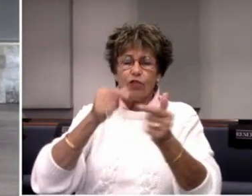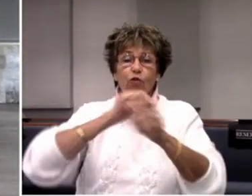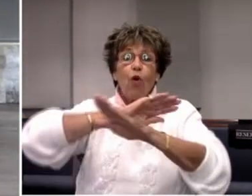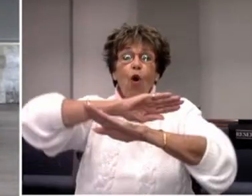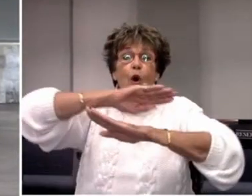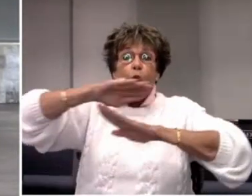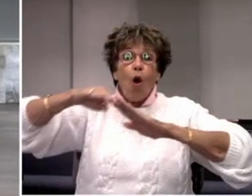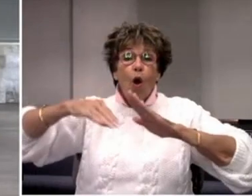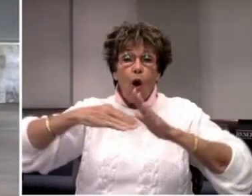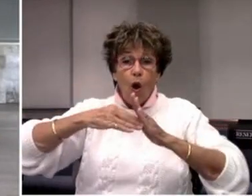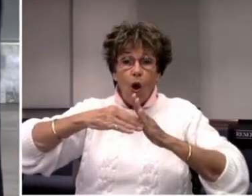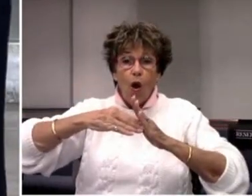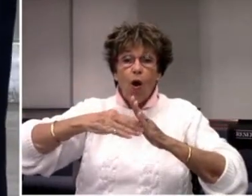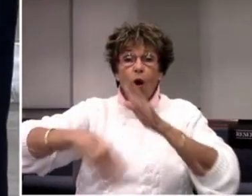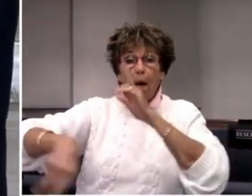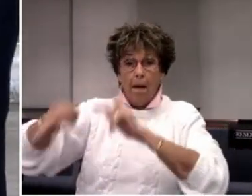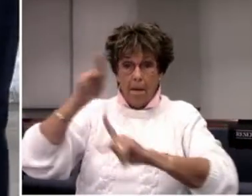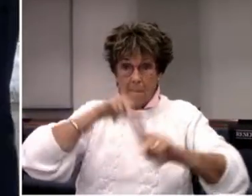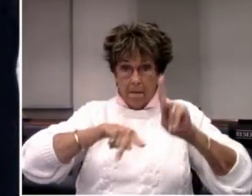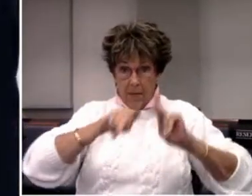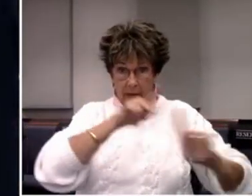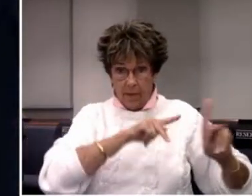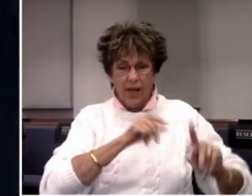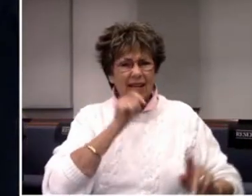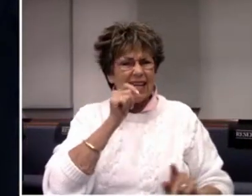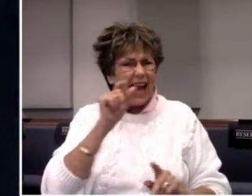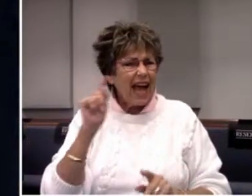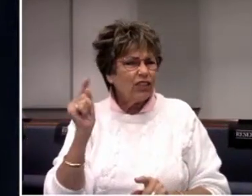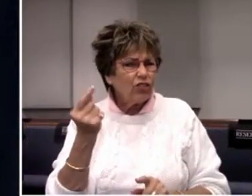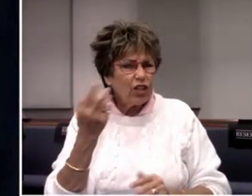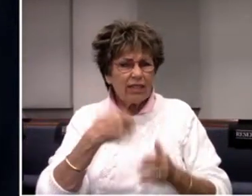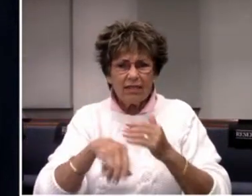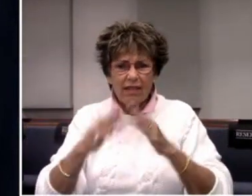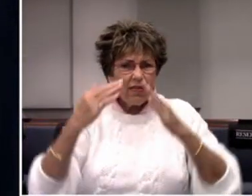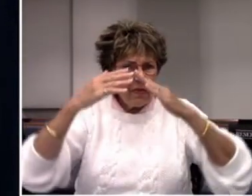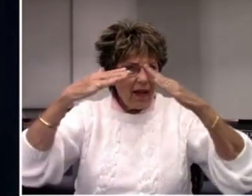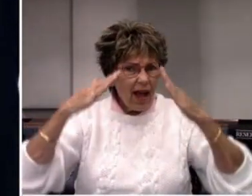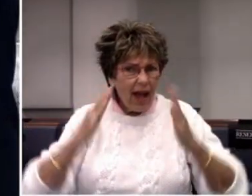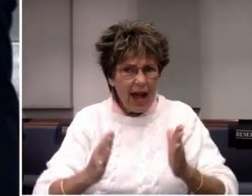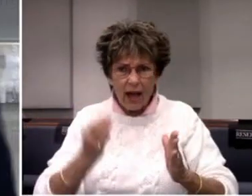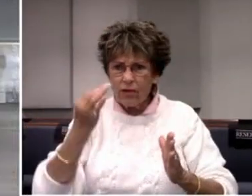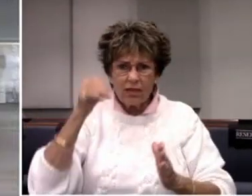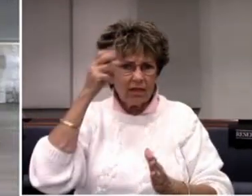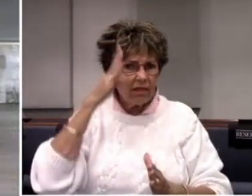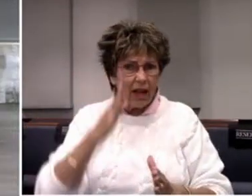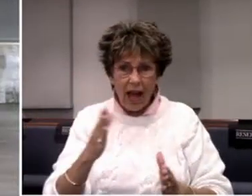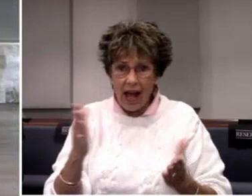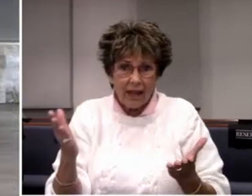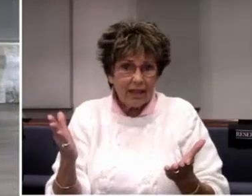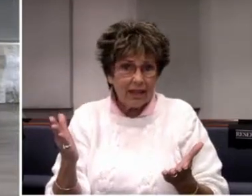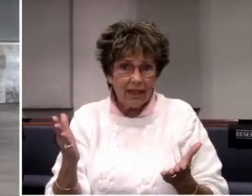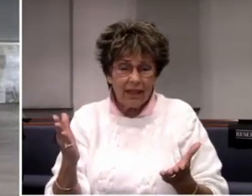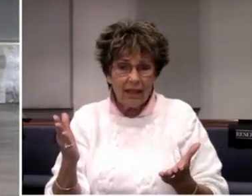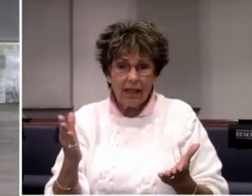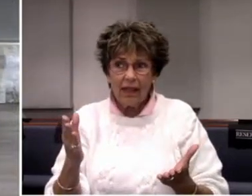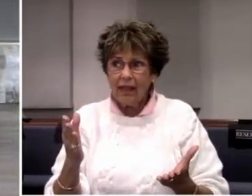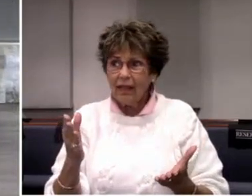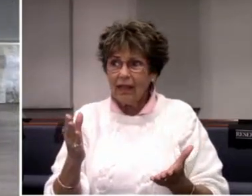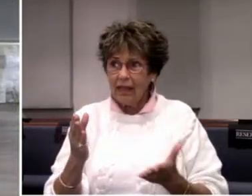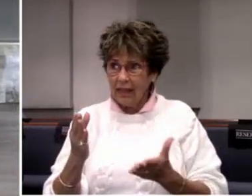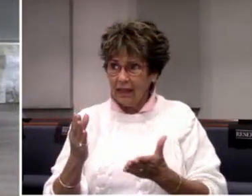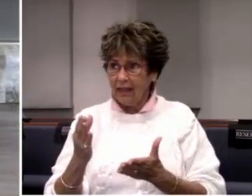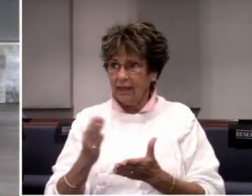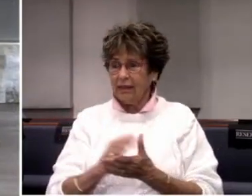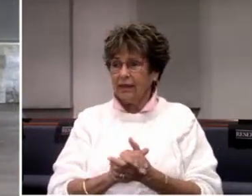And Paul is saying, not just in the house of God, and remember the context. The context is evil has probably